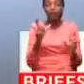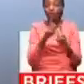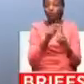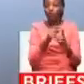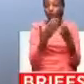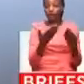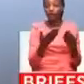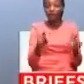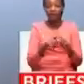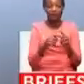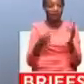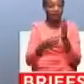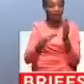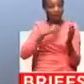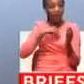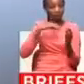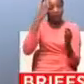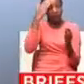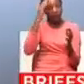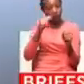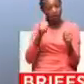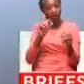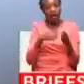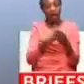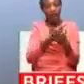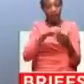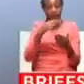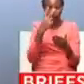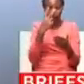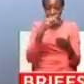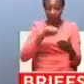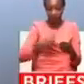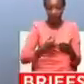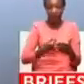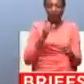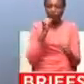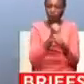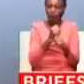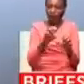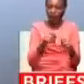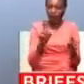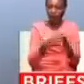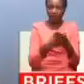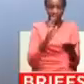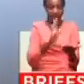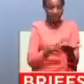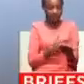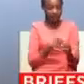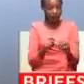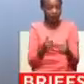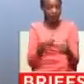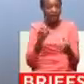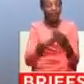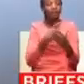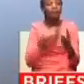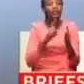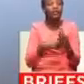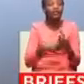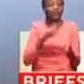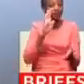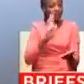know, our name spread, our brand spread, and we found ourselves traveling and doing all kinds of things. Then I went solo. And after I went